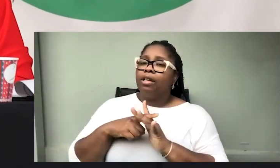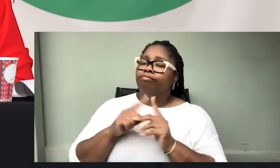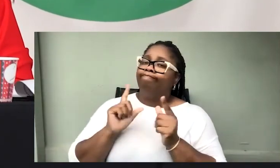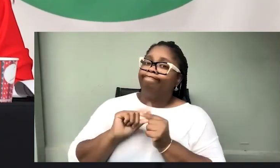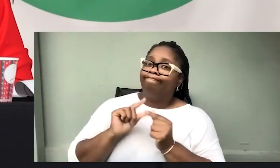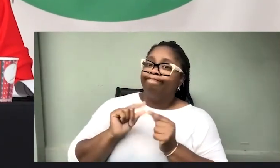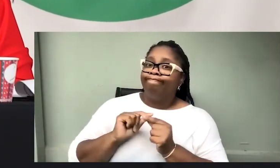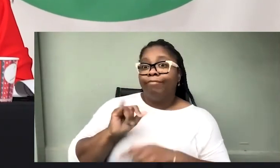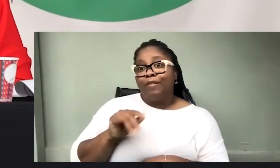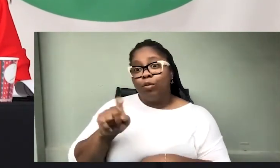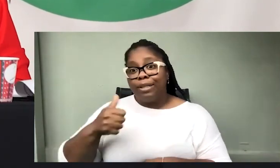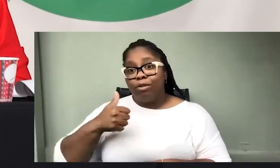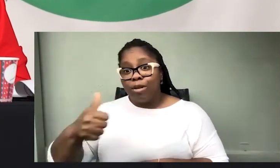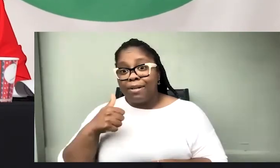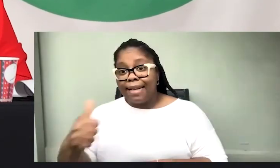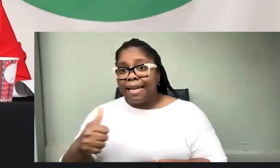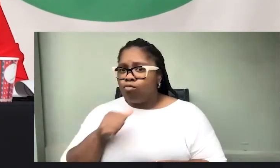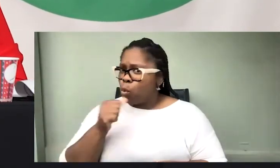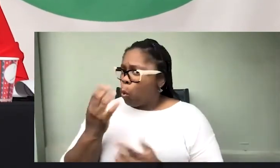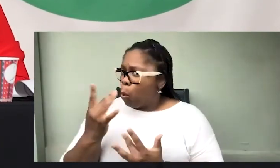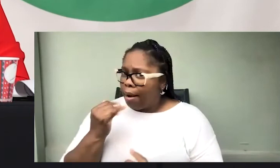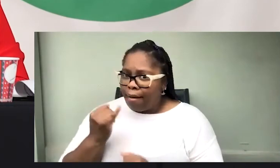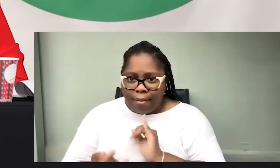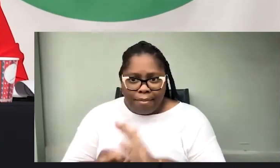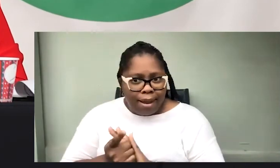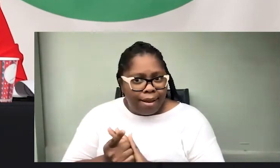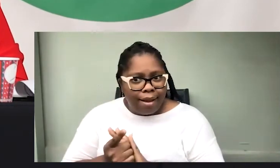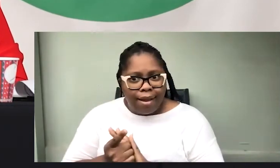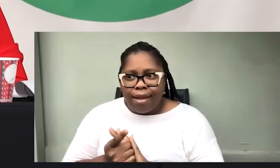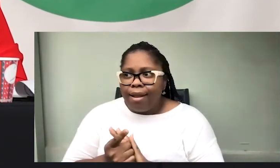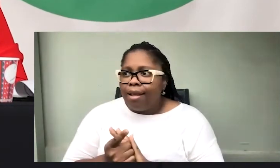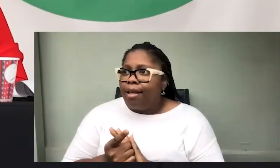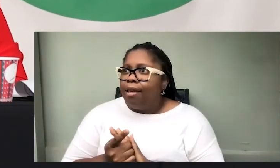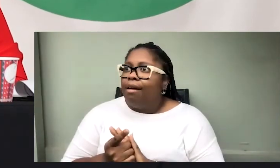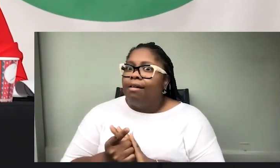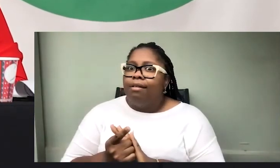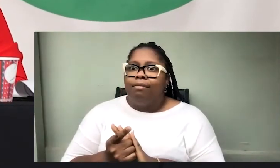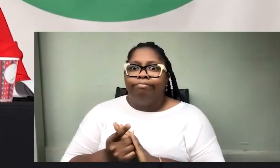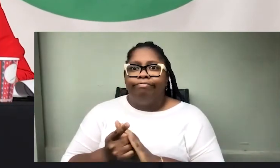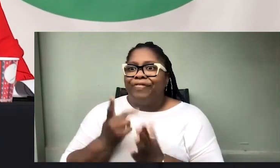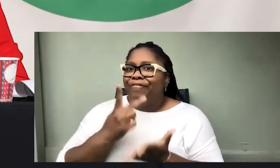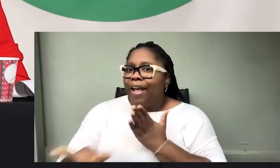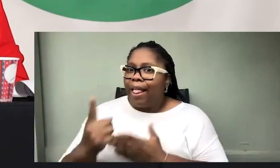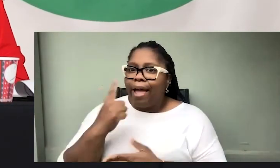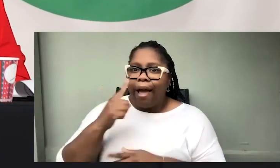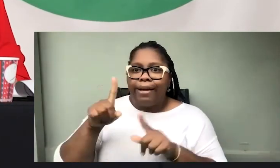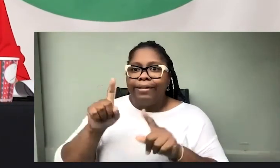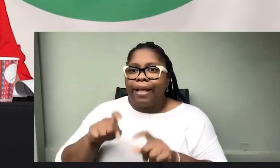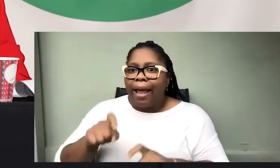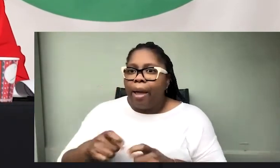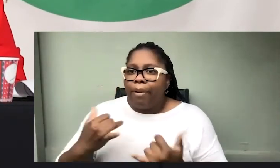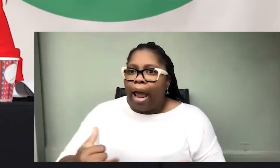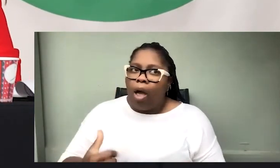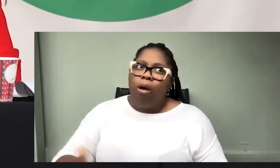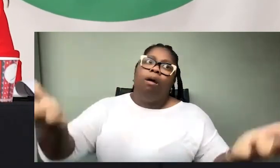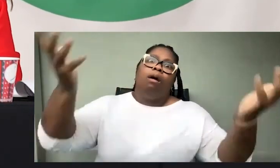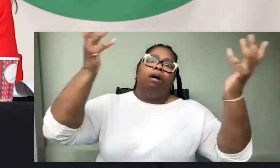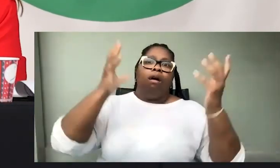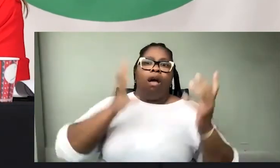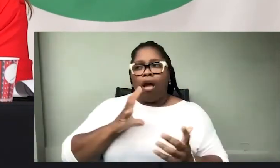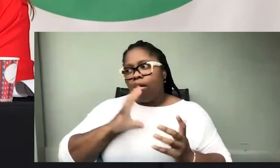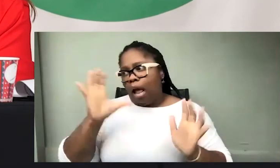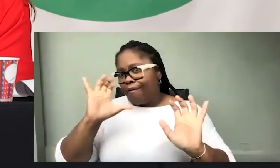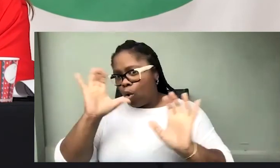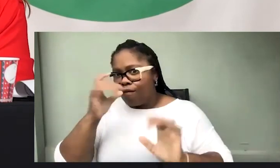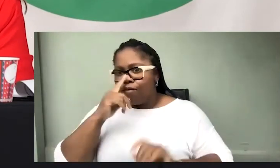if you need transportation, don't wait until you don't pass your eye exam to start to look for alternatives. And it's